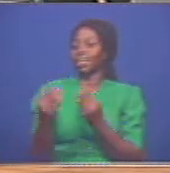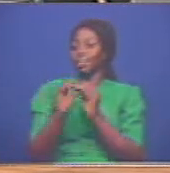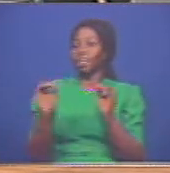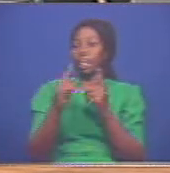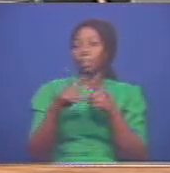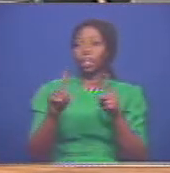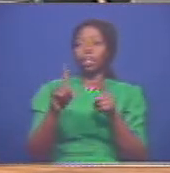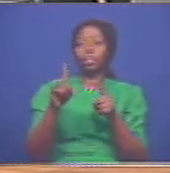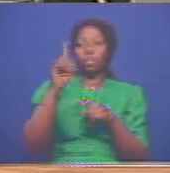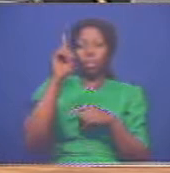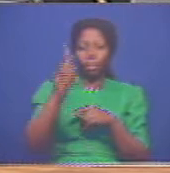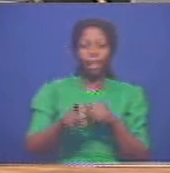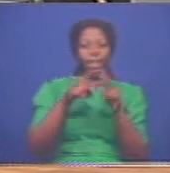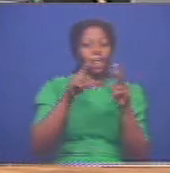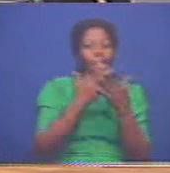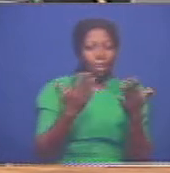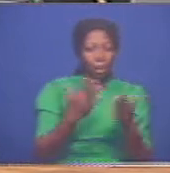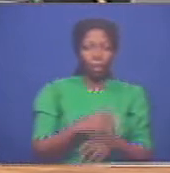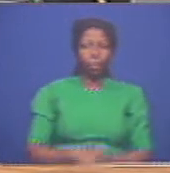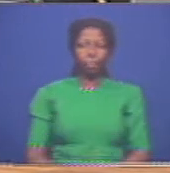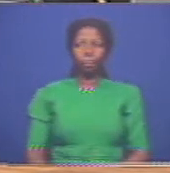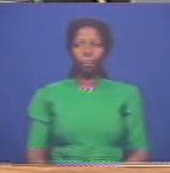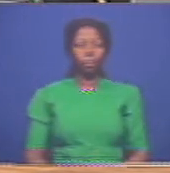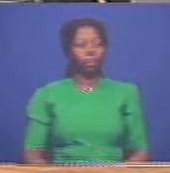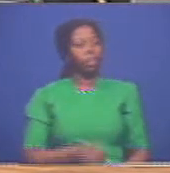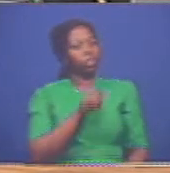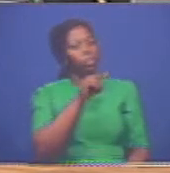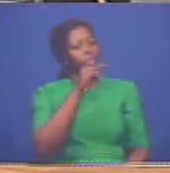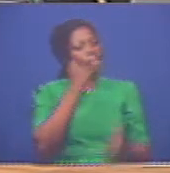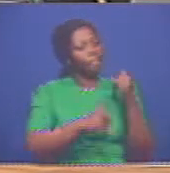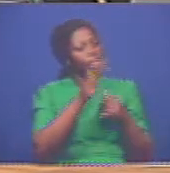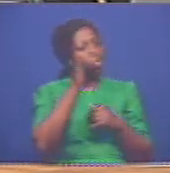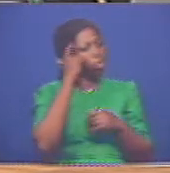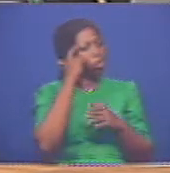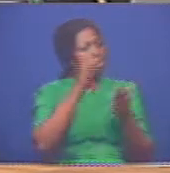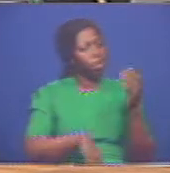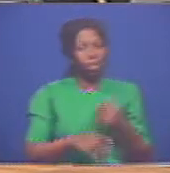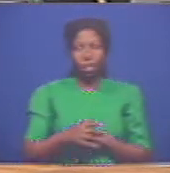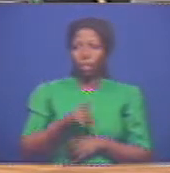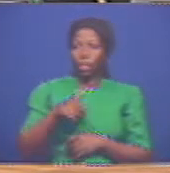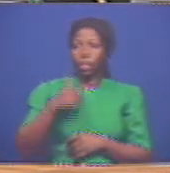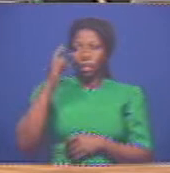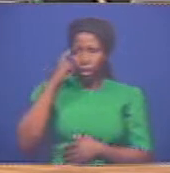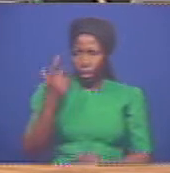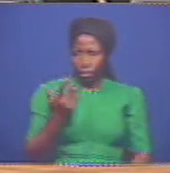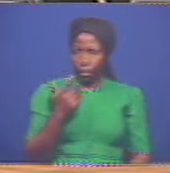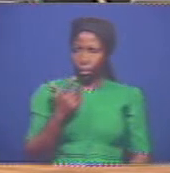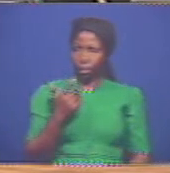I believe we have to start from somewhere. Good. Kamau, what are your final thoughts? My final thought it is this.